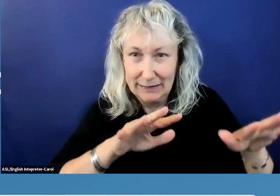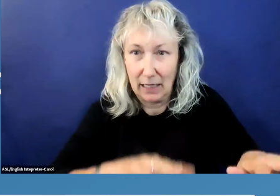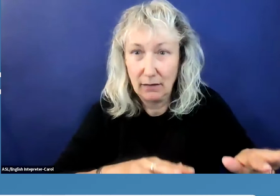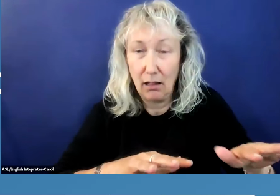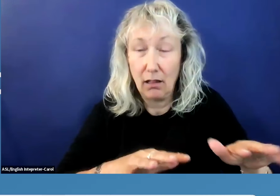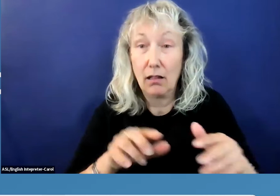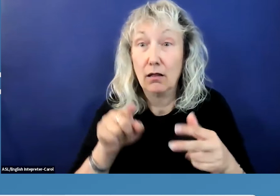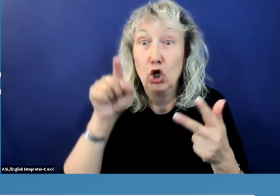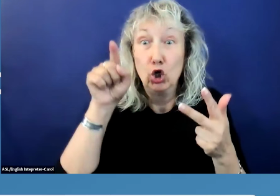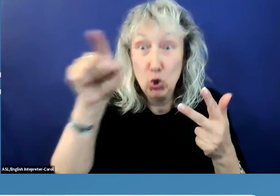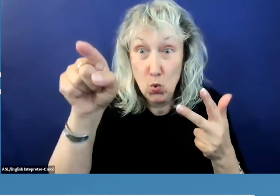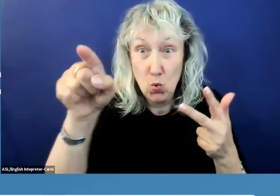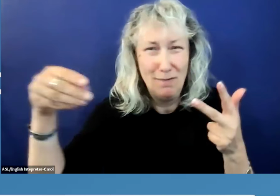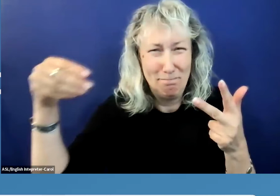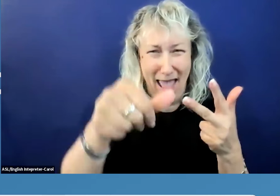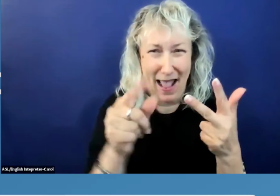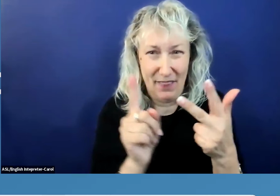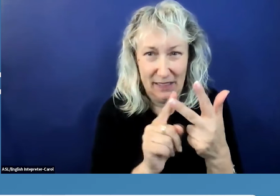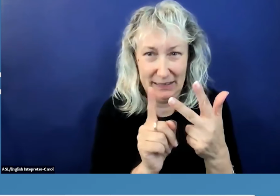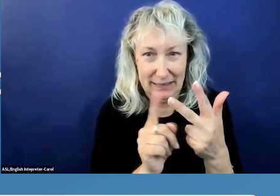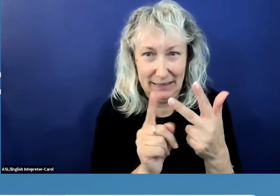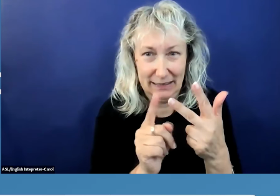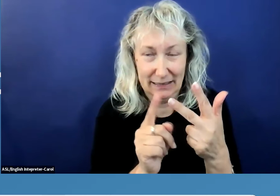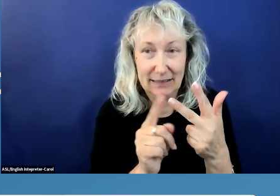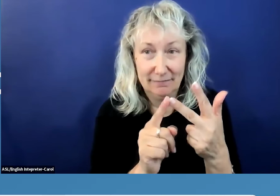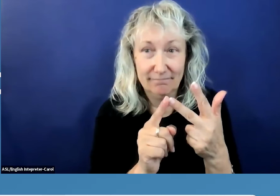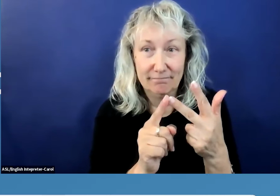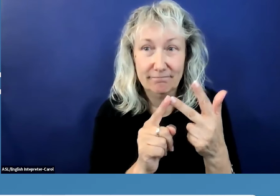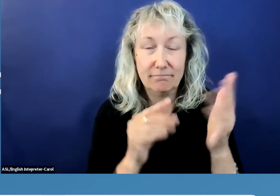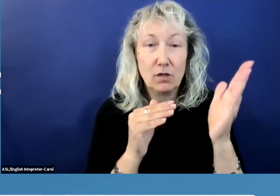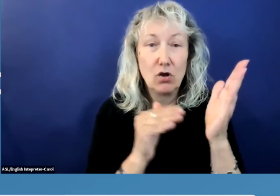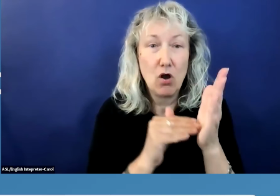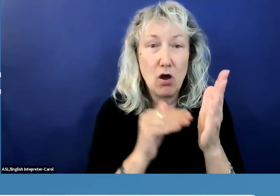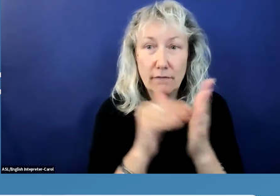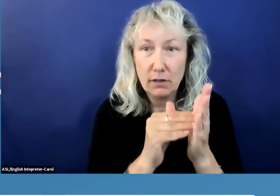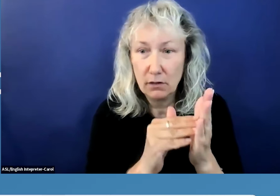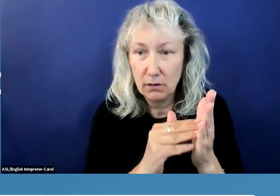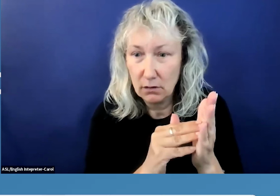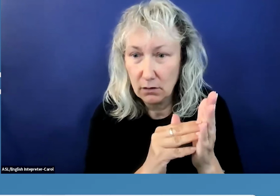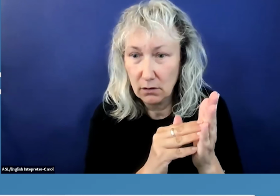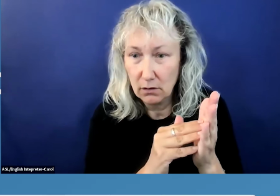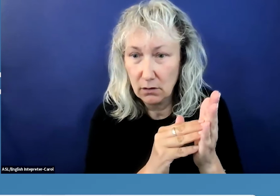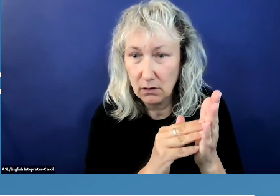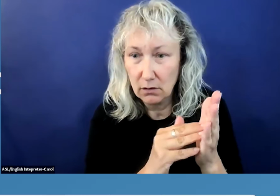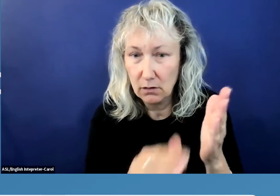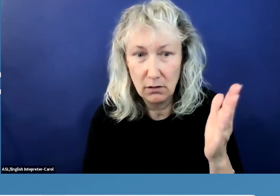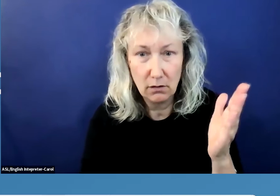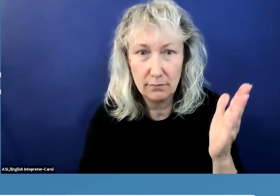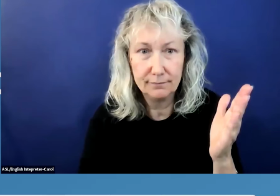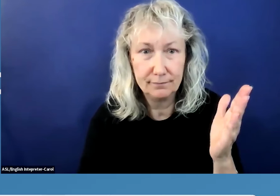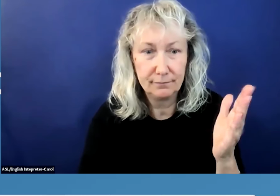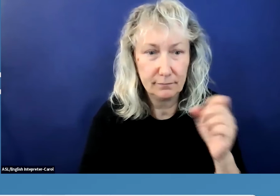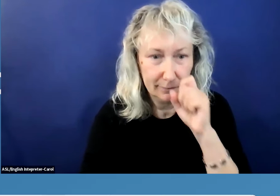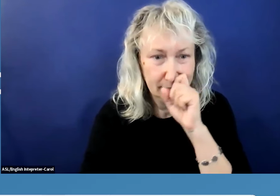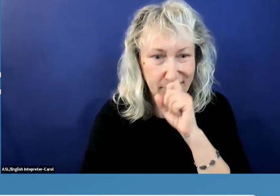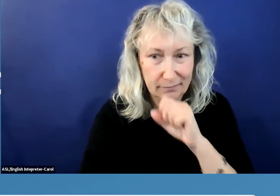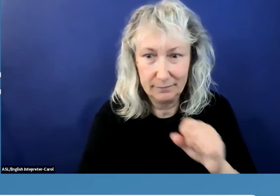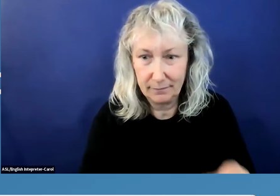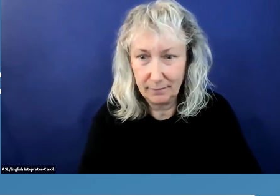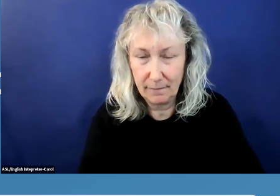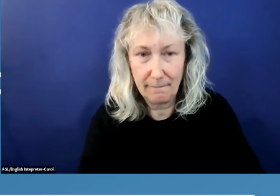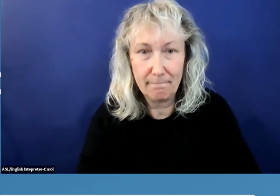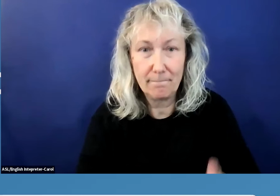public adjuster when they feel the claims process is they're being shorted on